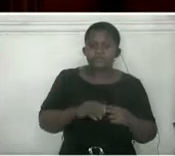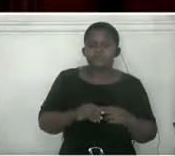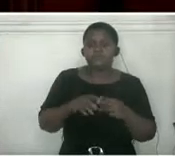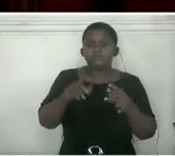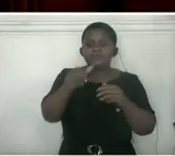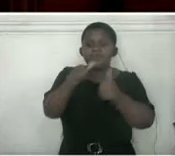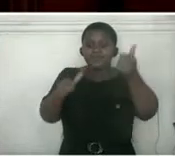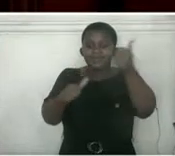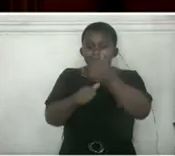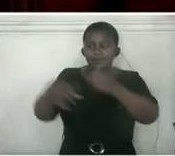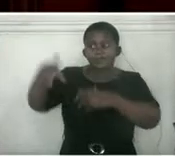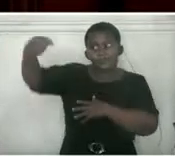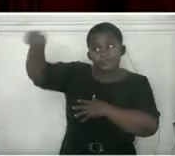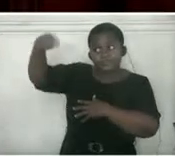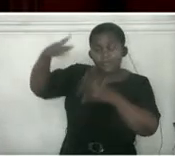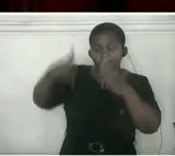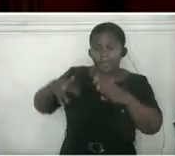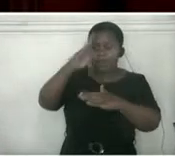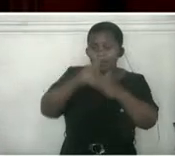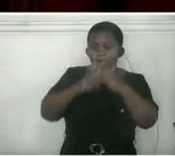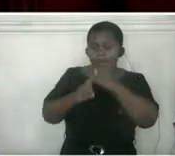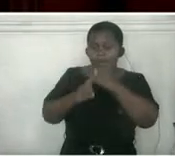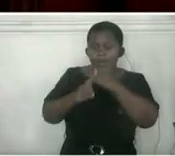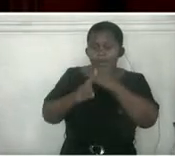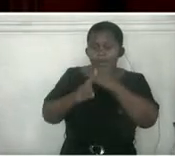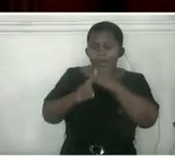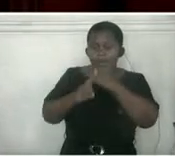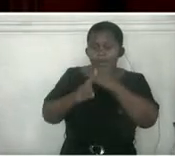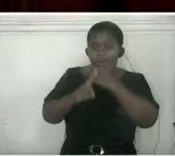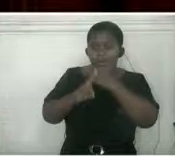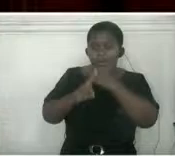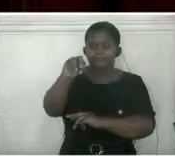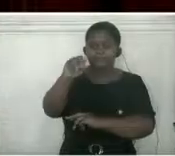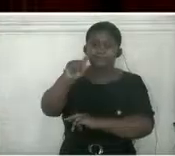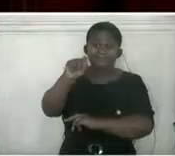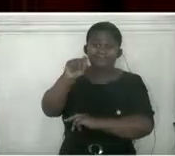Deputy Speaker, Honourable R. Mthembu,